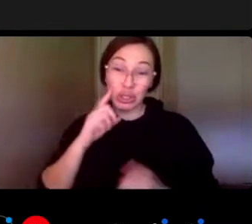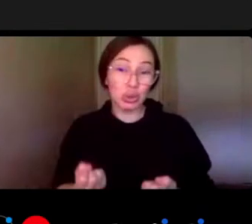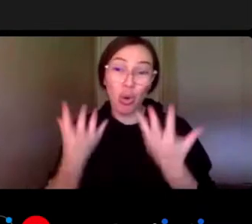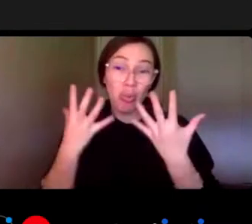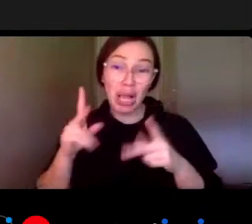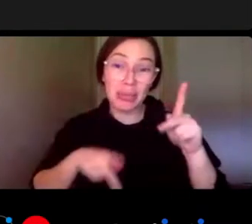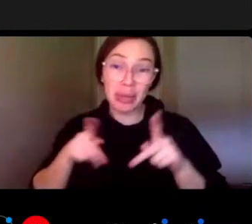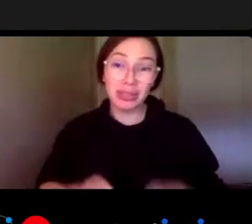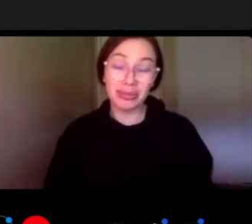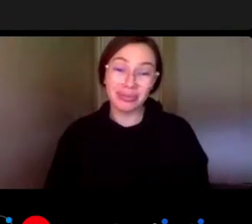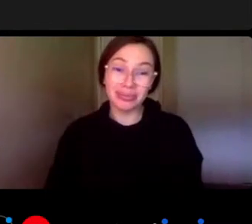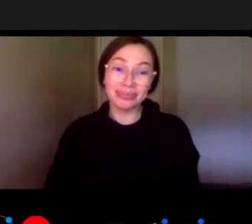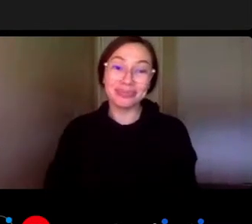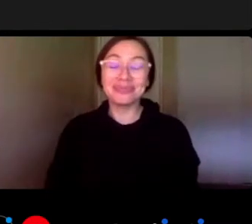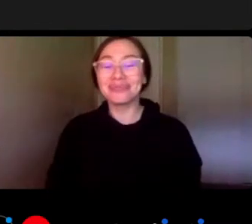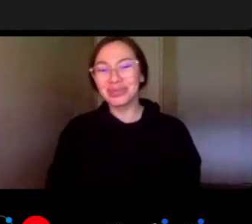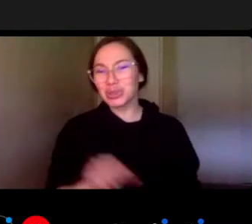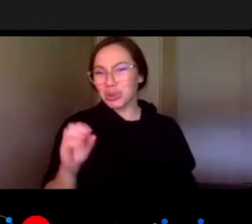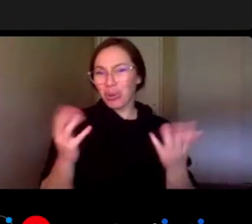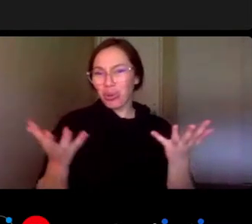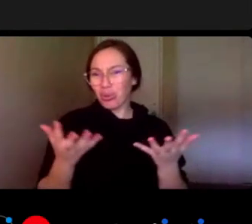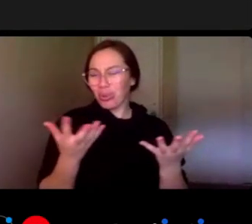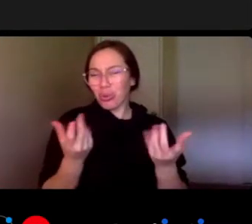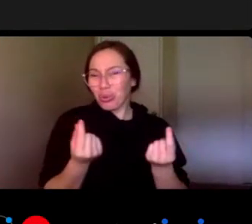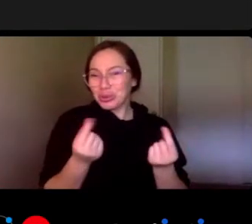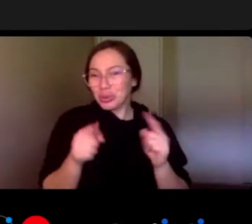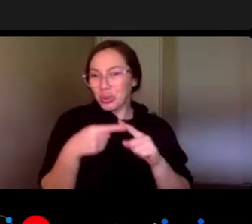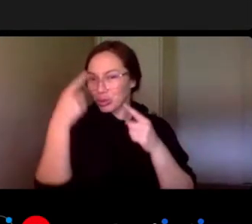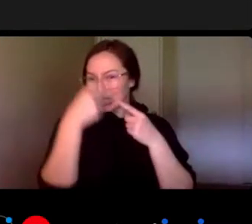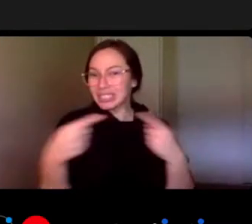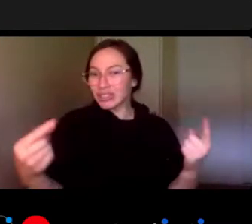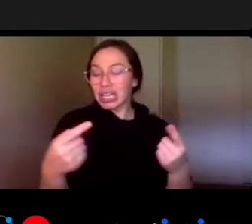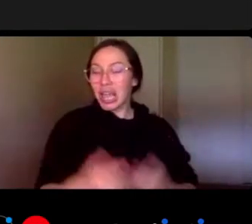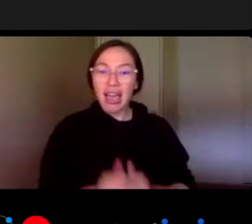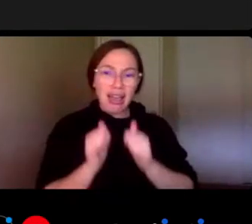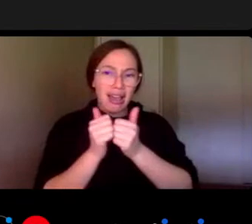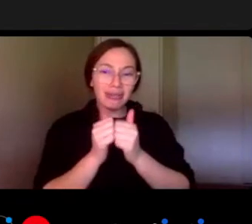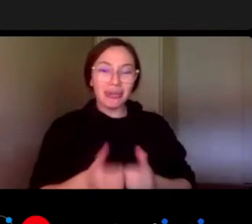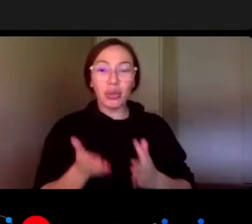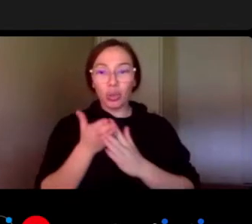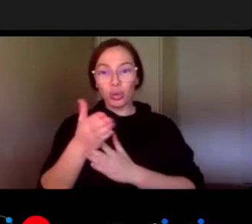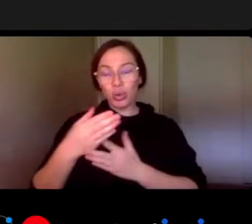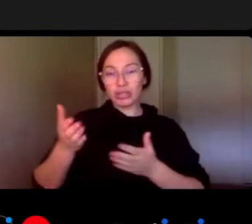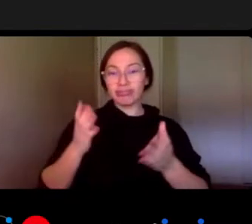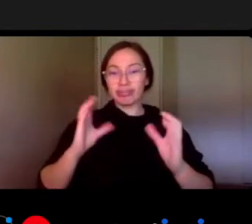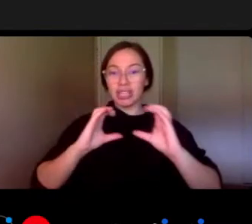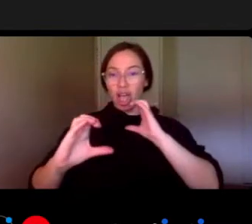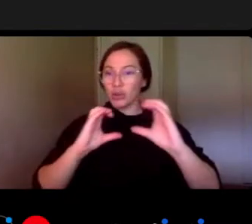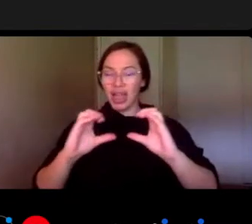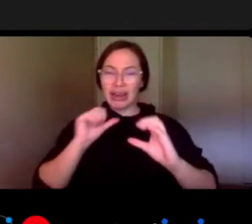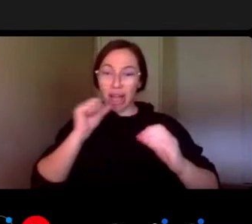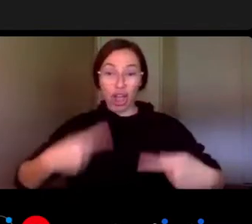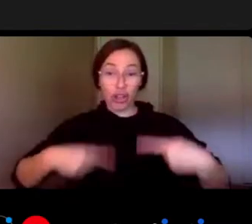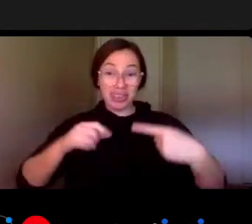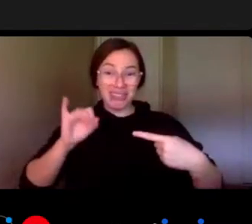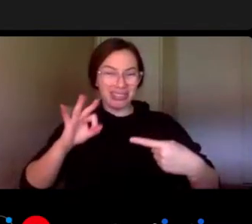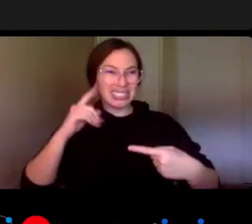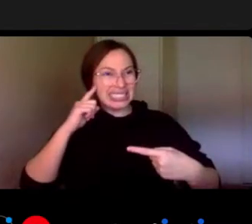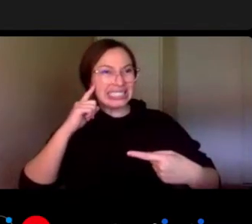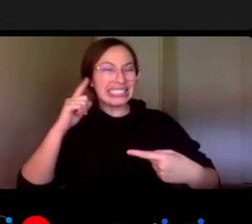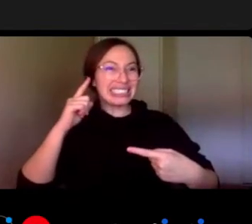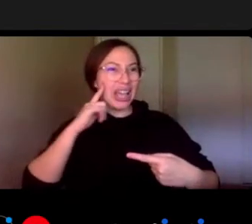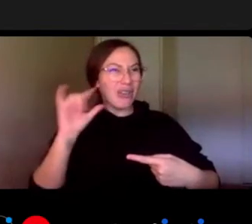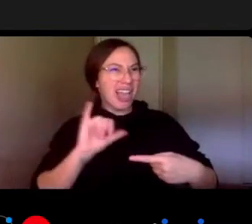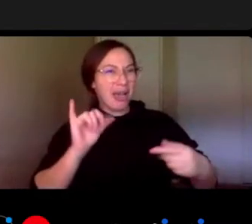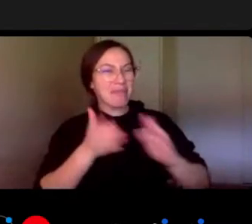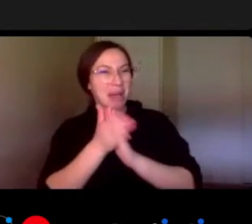people. So what do you do when you disagree? You resolve it through dialogue, not argument. If it starts sounding like an